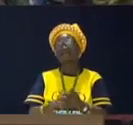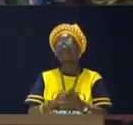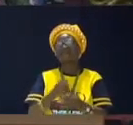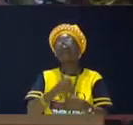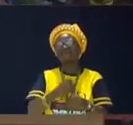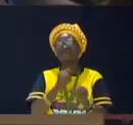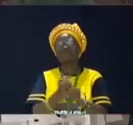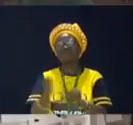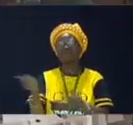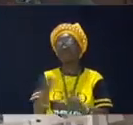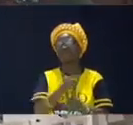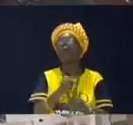is gone tonight.